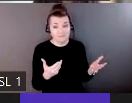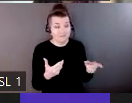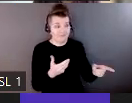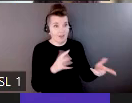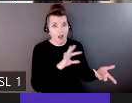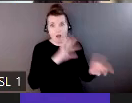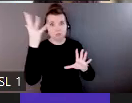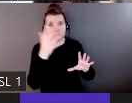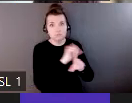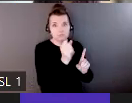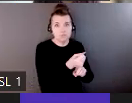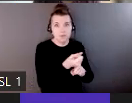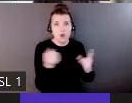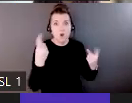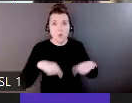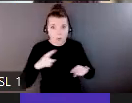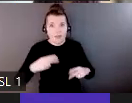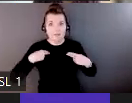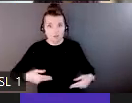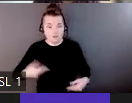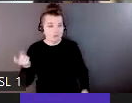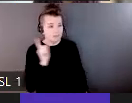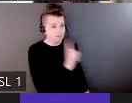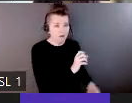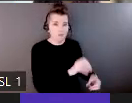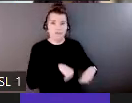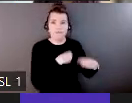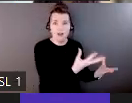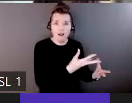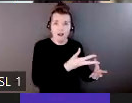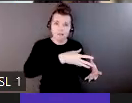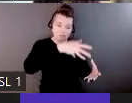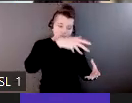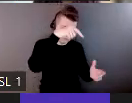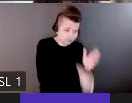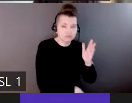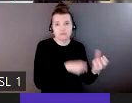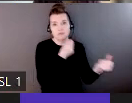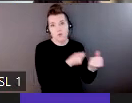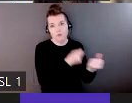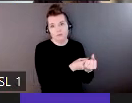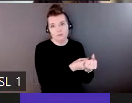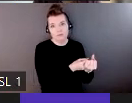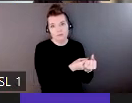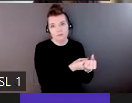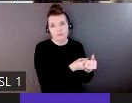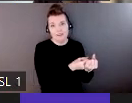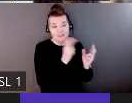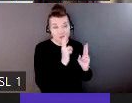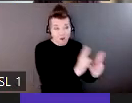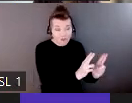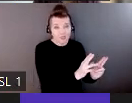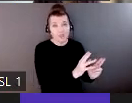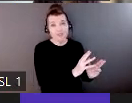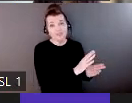we can get in and offer intense supports to make this a better situation. Remember that honor, dignity, and respect as they